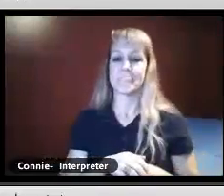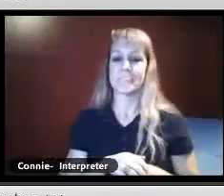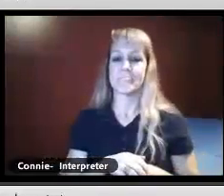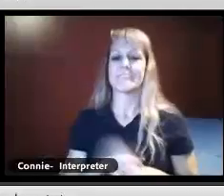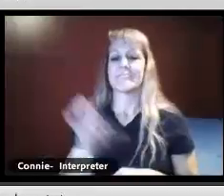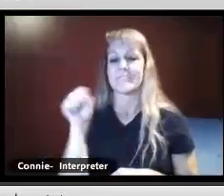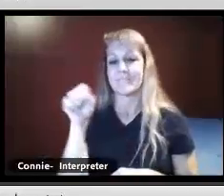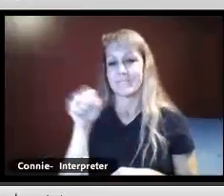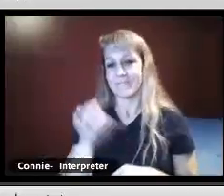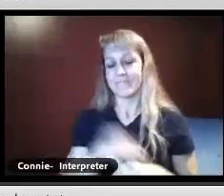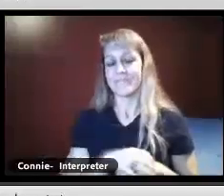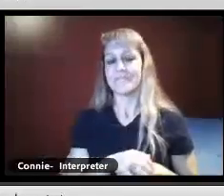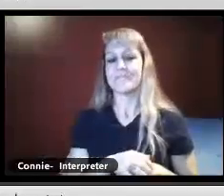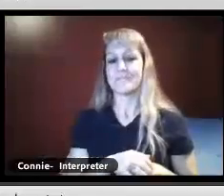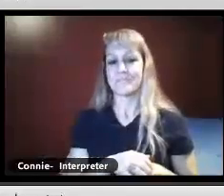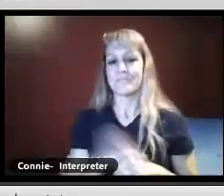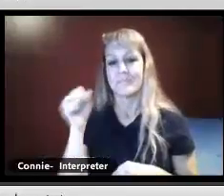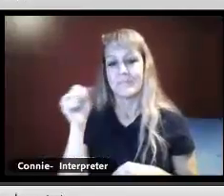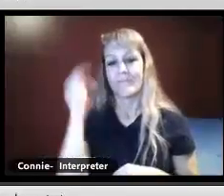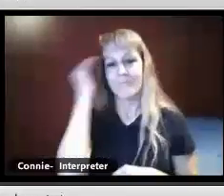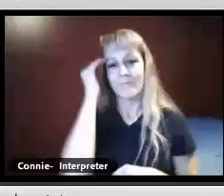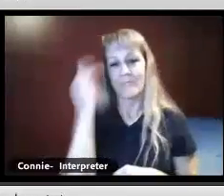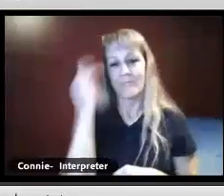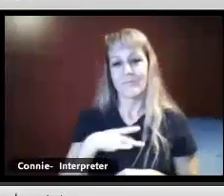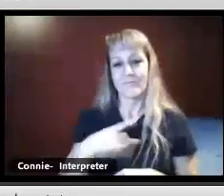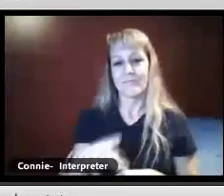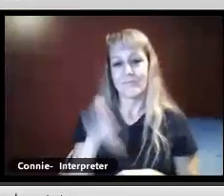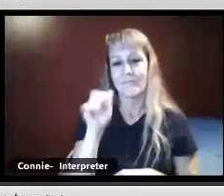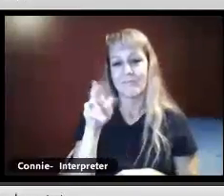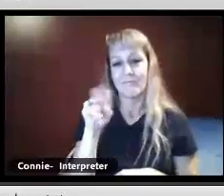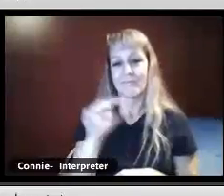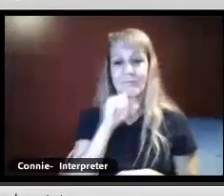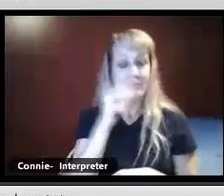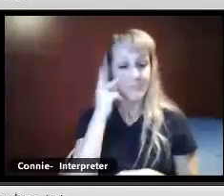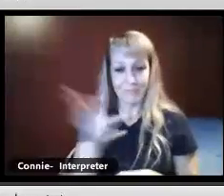Yeah. I knew you would, Aaron. So if you haven't seen these,